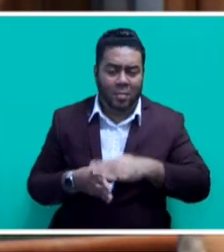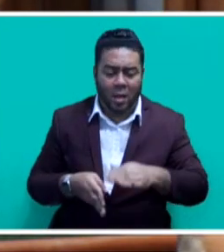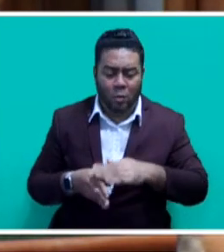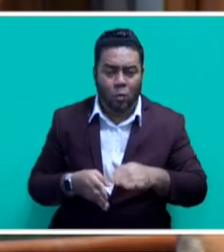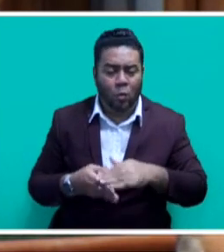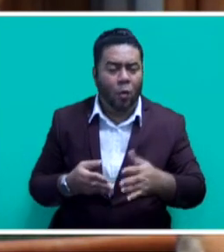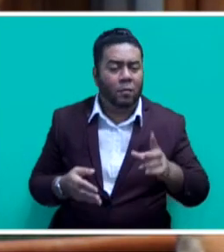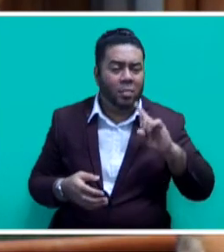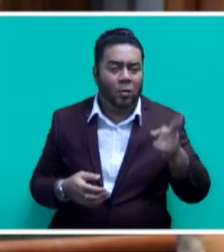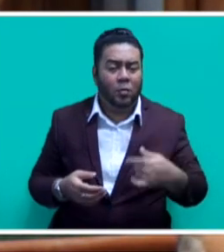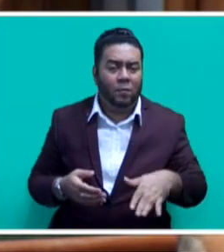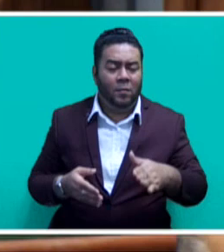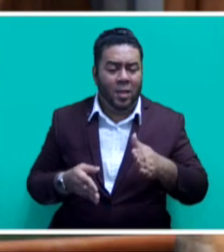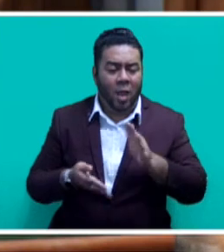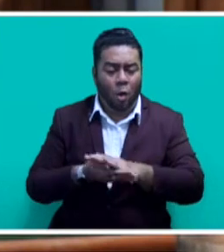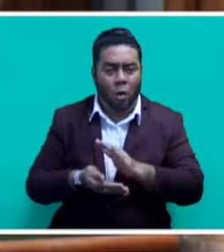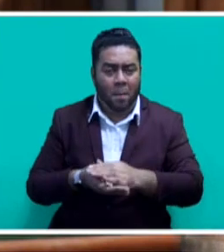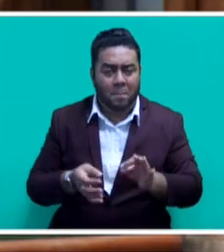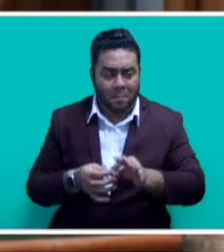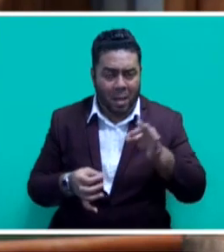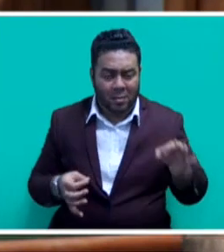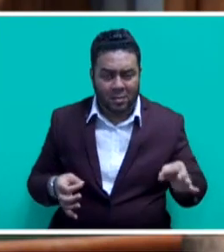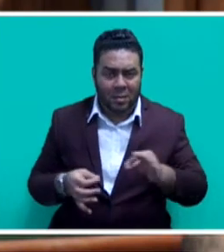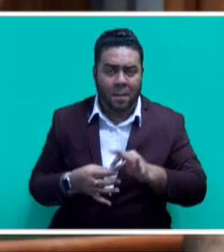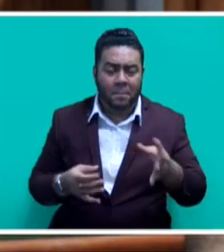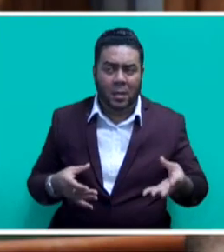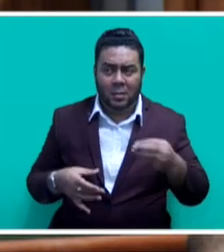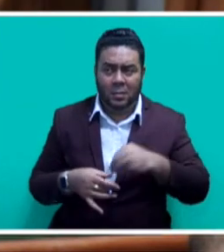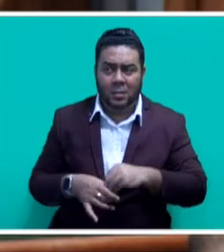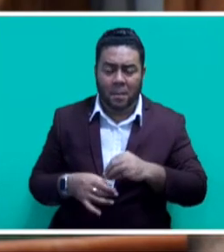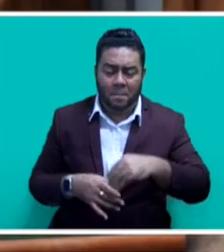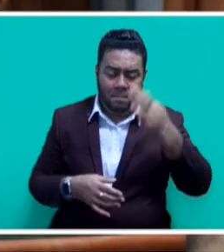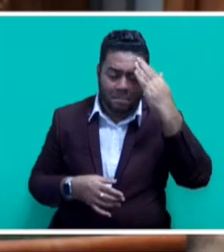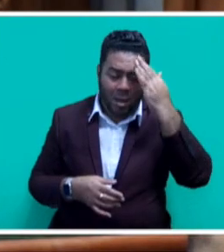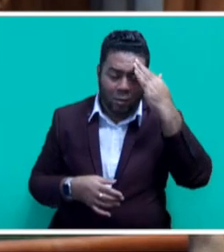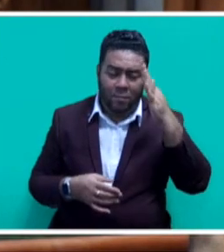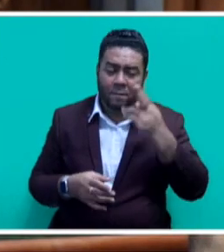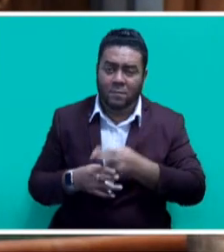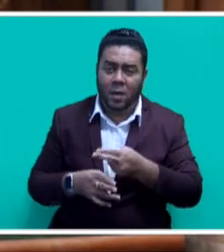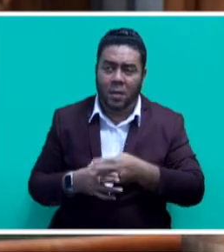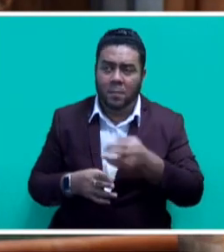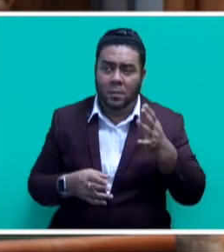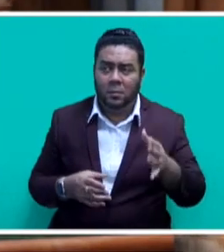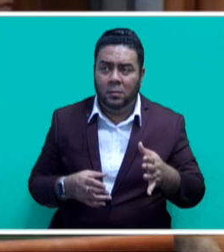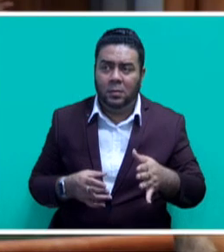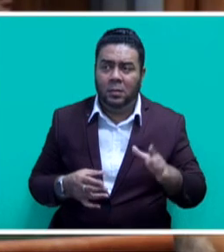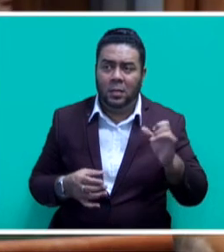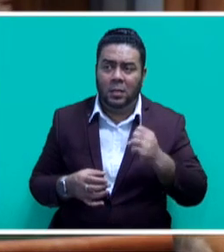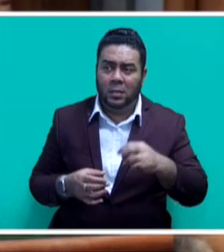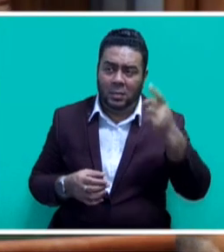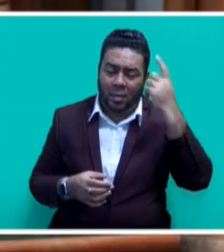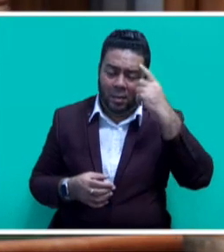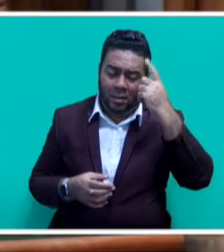dalosacas or thousands of yangona plants, but inside the mind of the farmer, he is